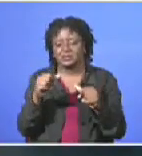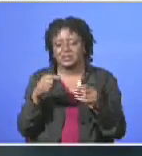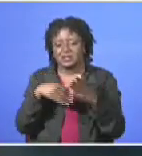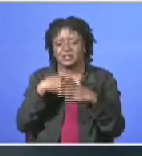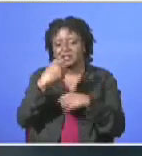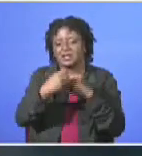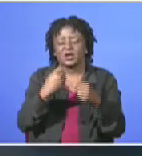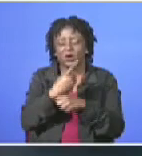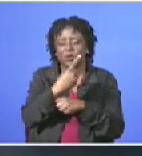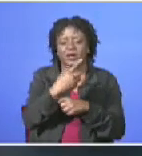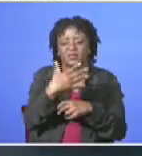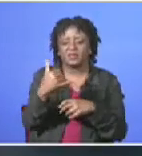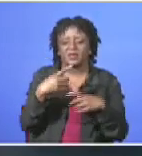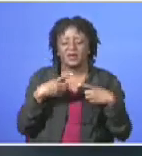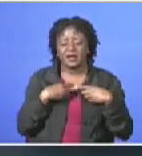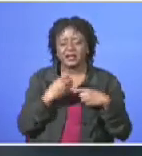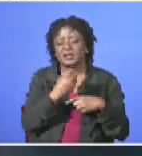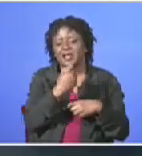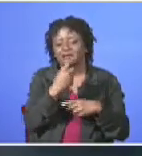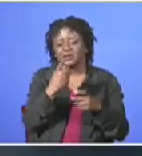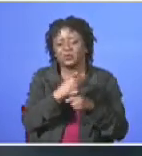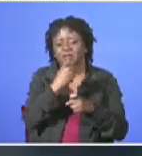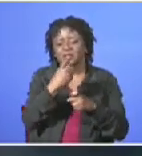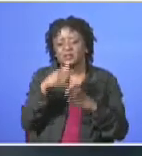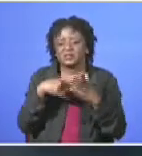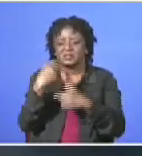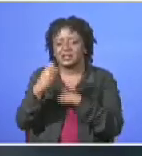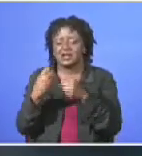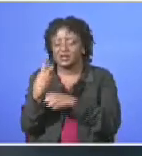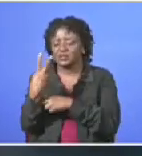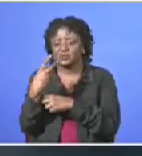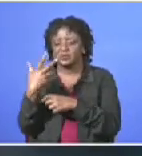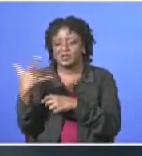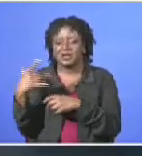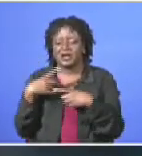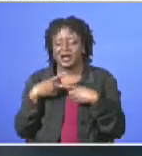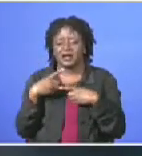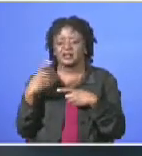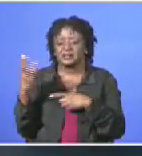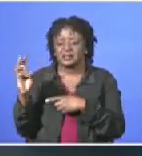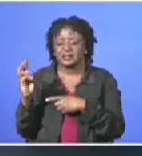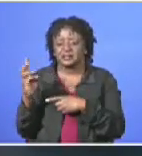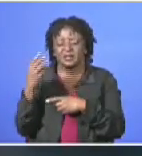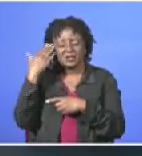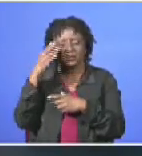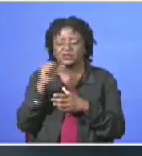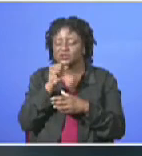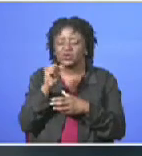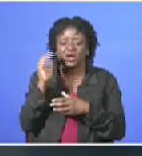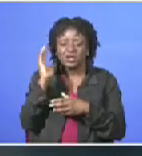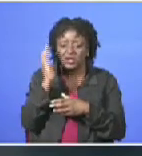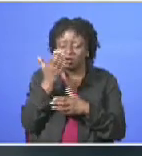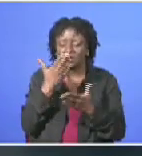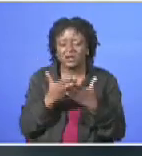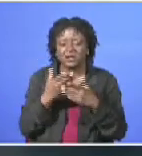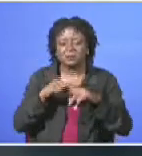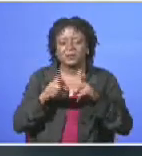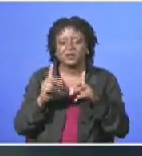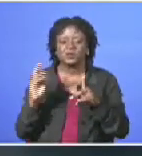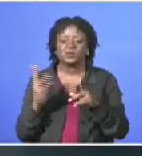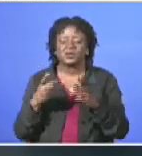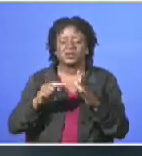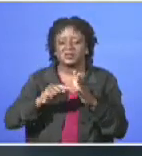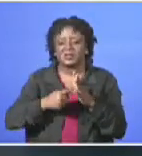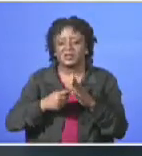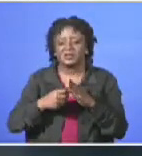had 11 wins, but then year two they had 6. And he said, I know it didn't look good, but we laid the foundation. And then in year three, and then he